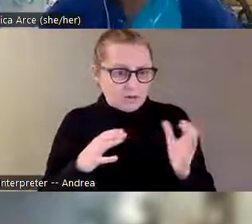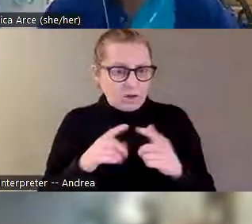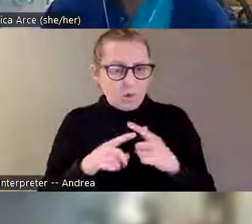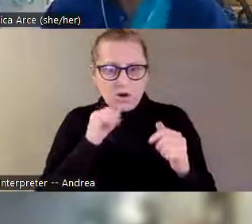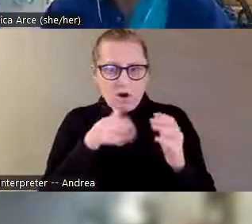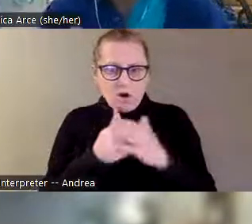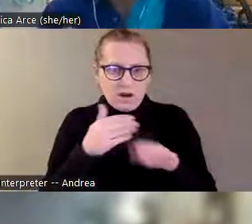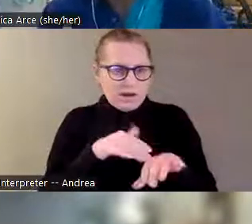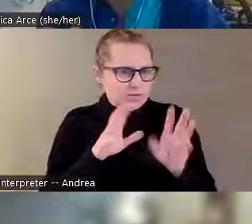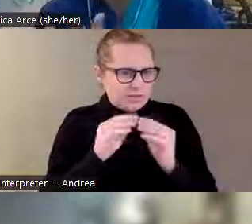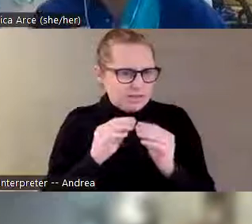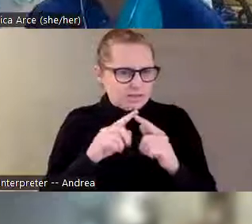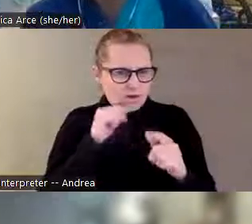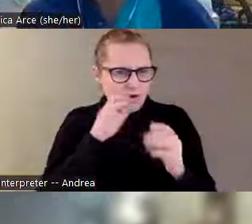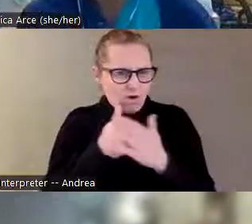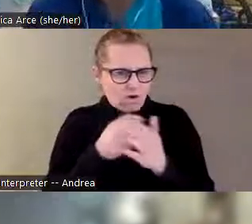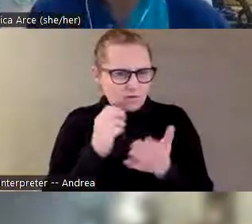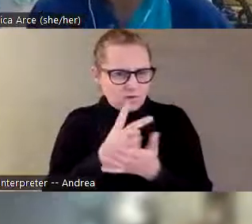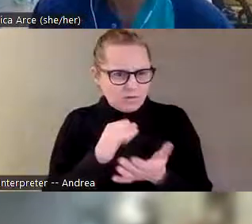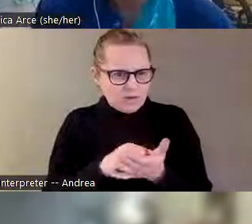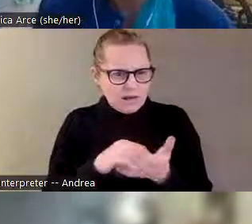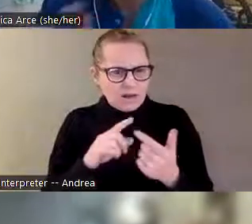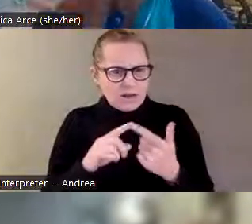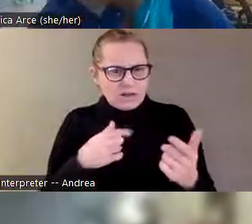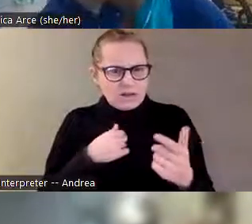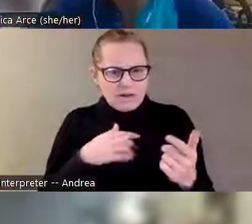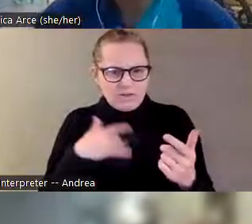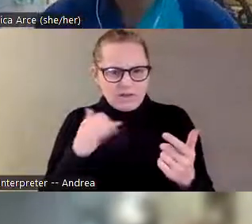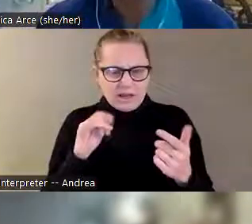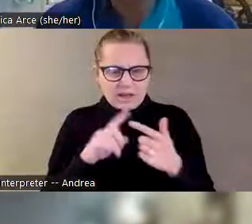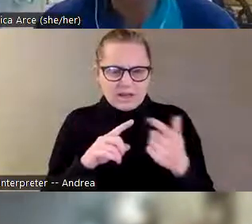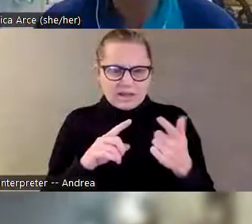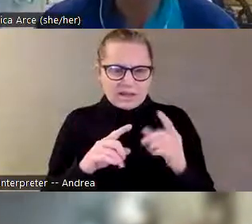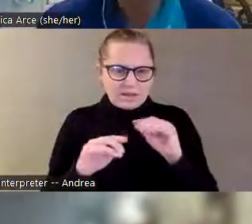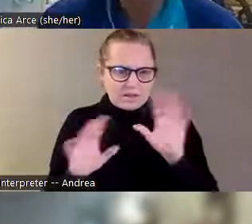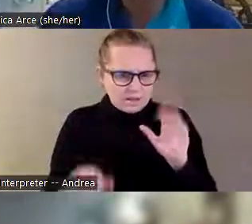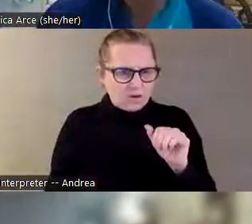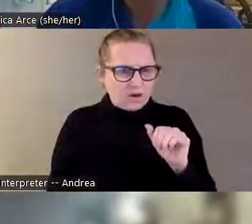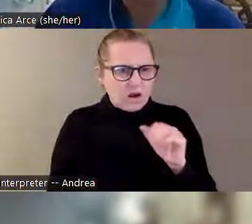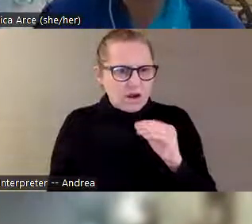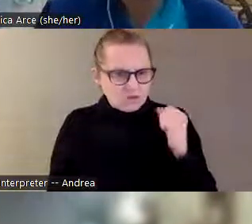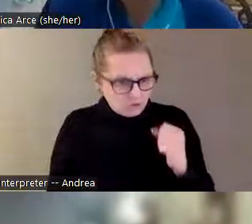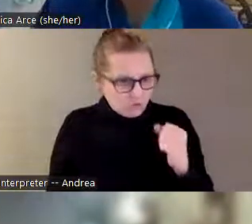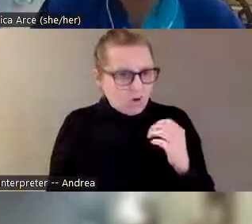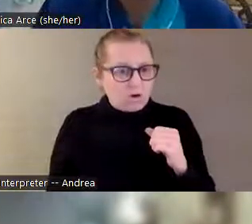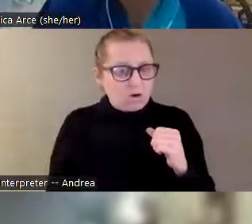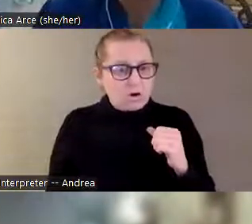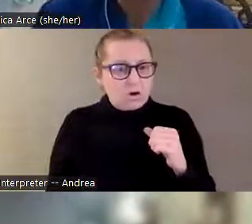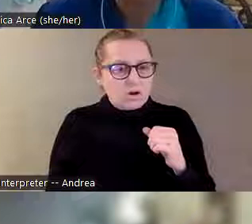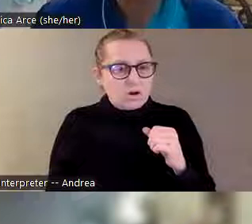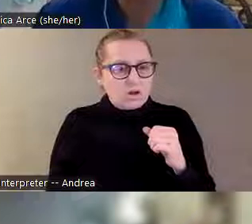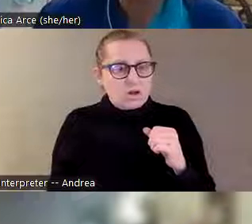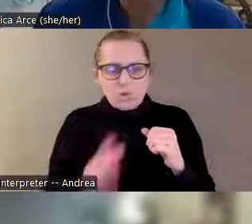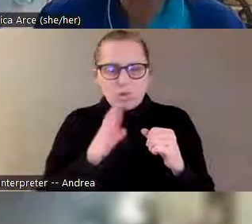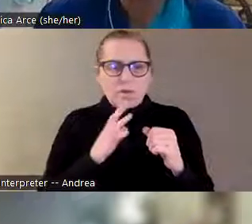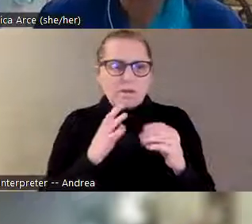we're not all approving that, then you know, I just feel like it's the clarity and strength will be much better for us